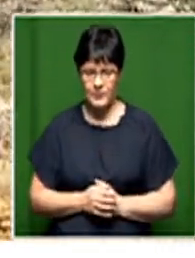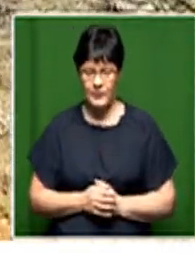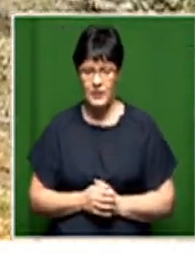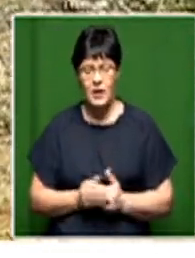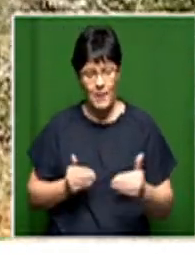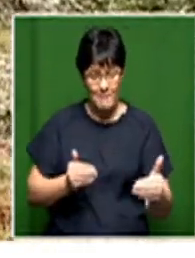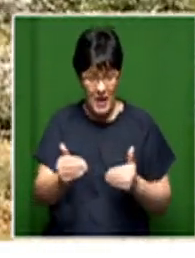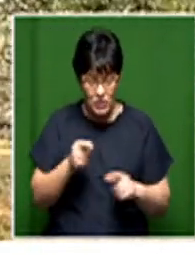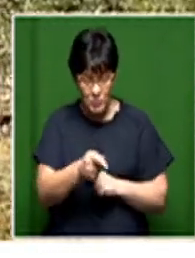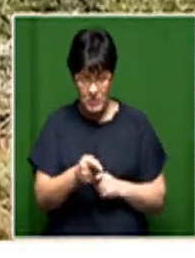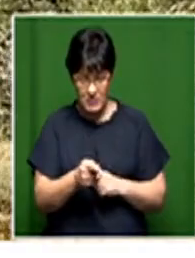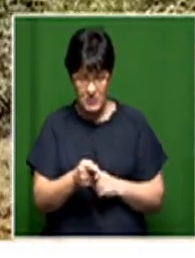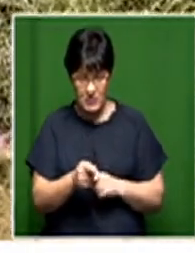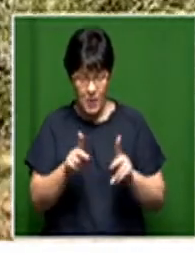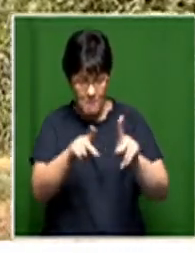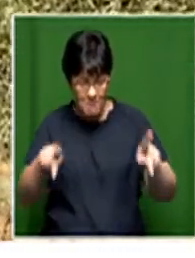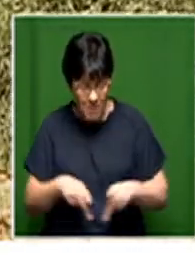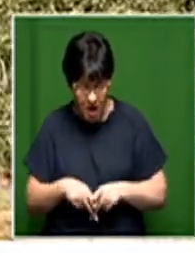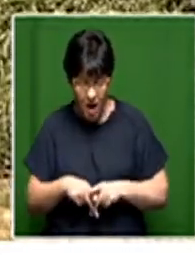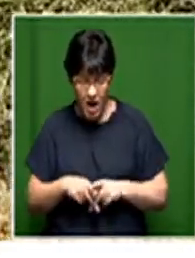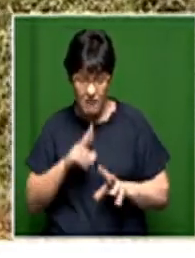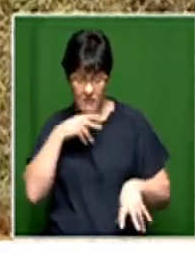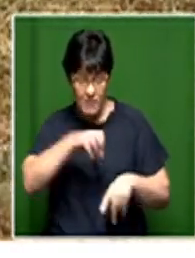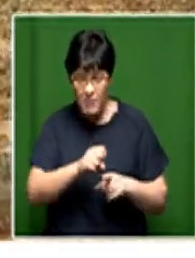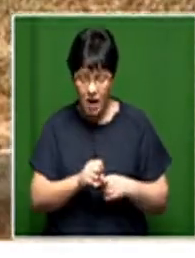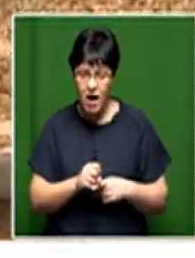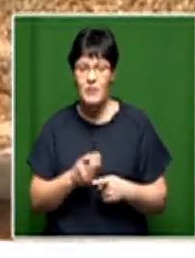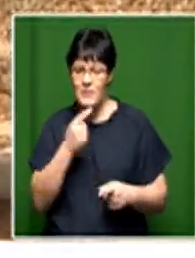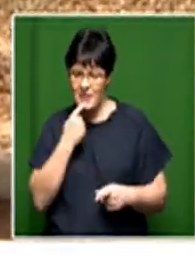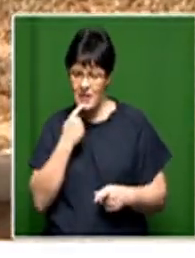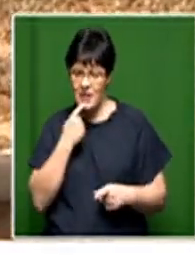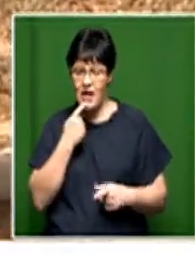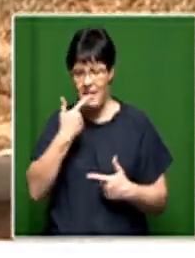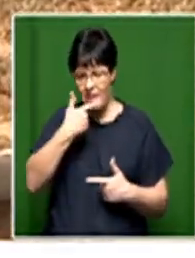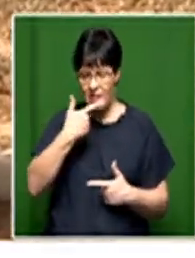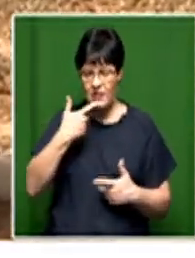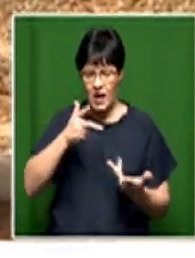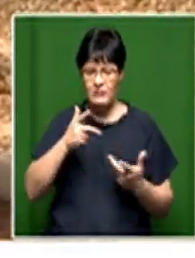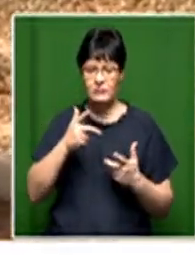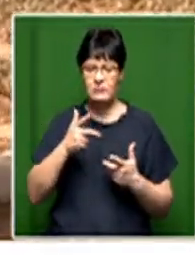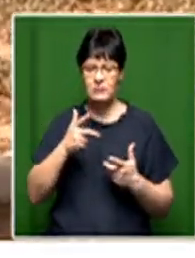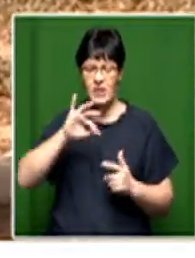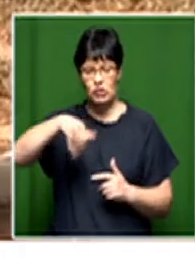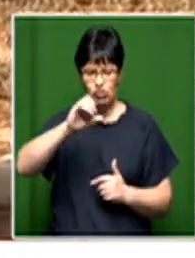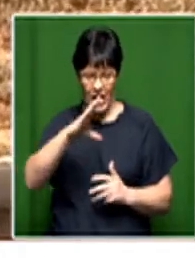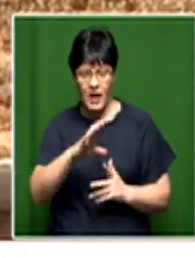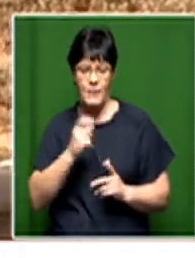Predator management in the park is an ongoing process, and it was time for a lion called Jack to have his collar removed.